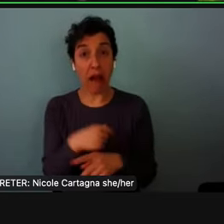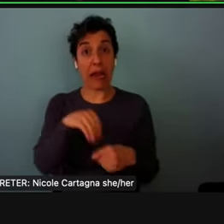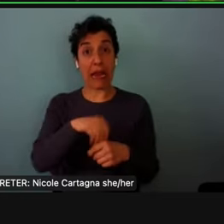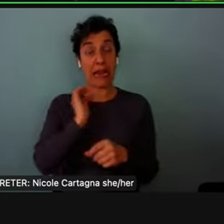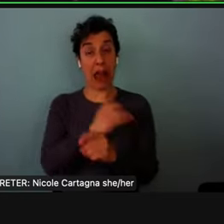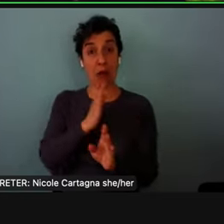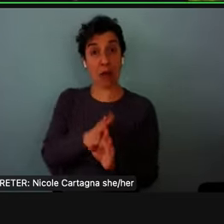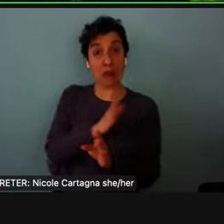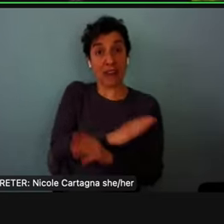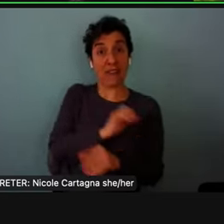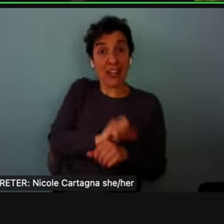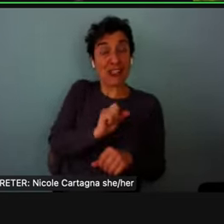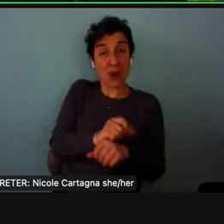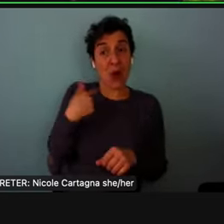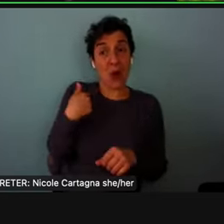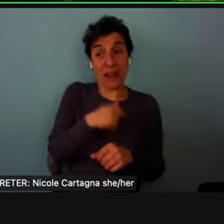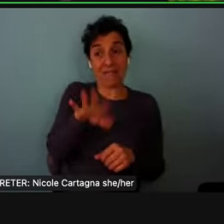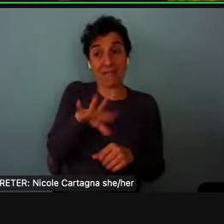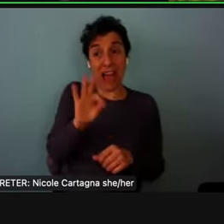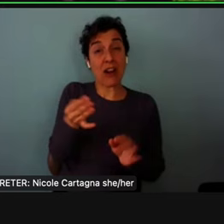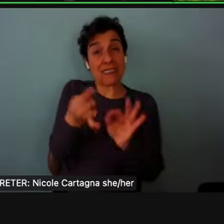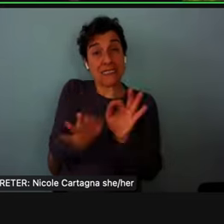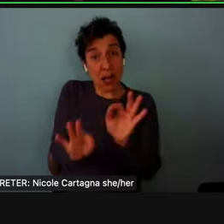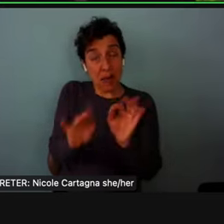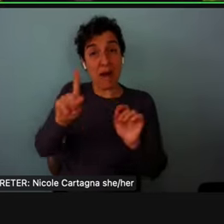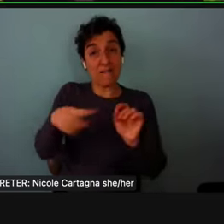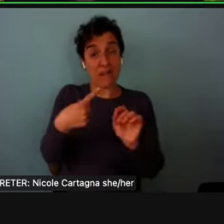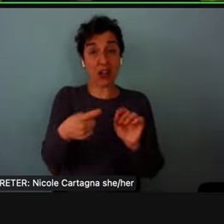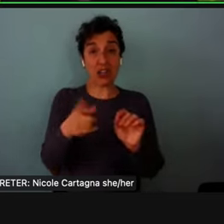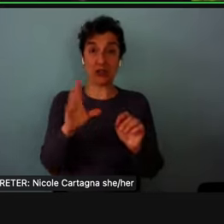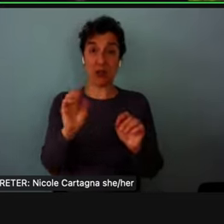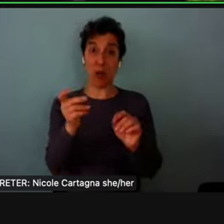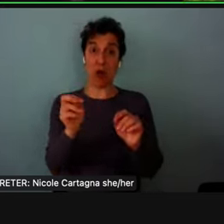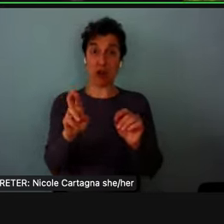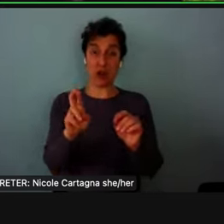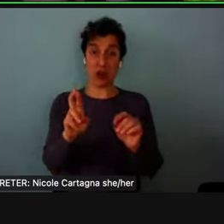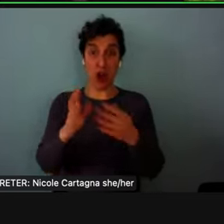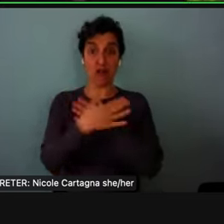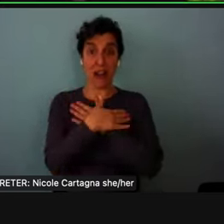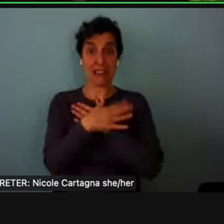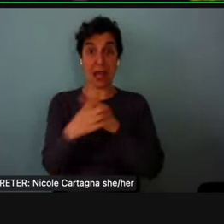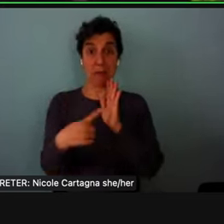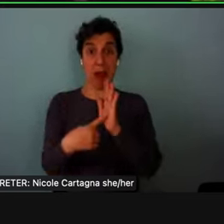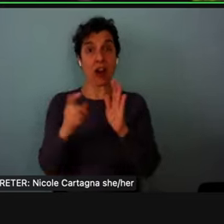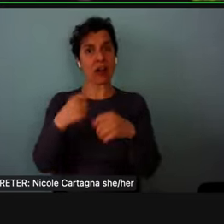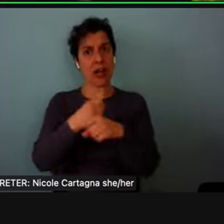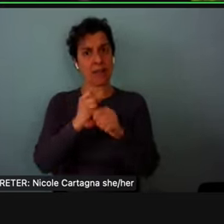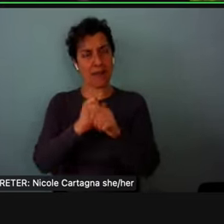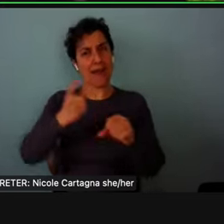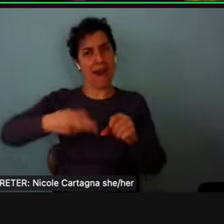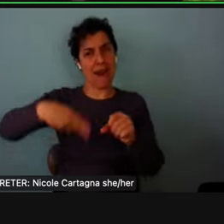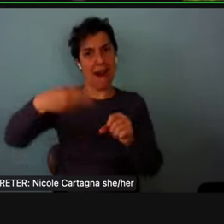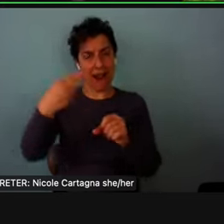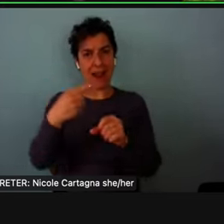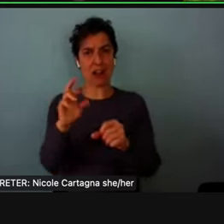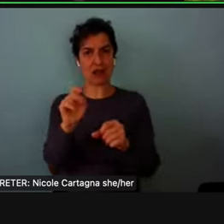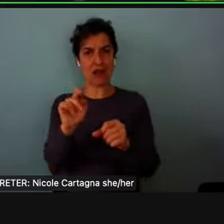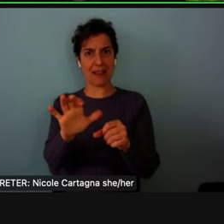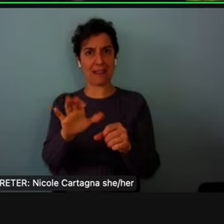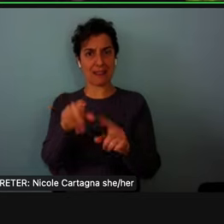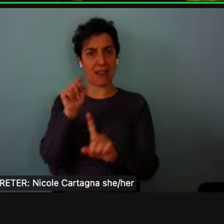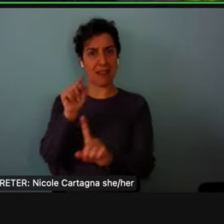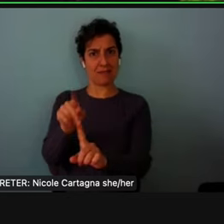work, we found that a simple first-order autoregressive model can generate highly realistic functional connectivity dynamics.